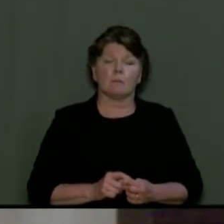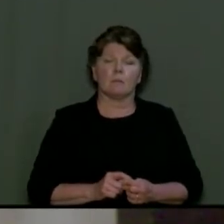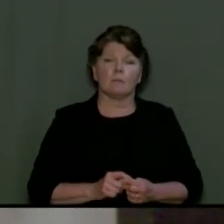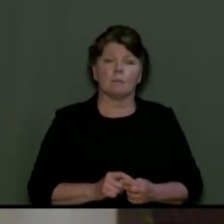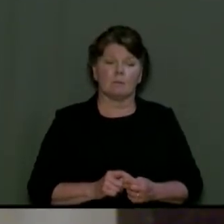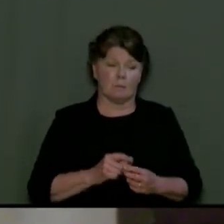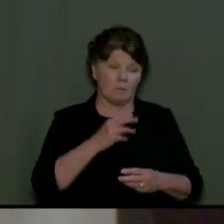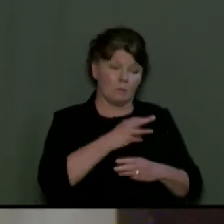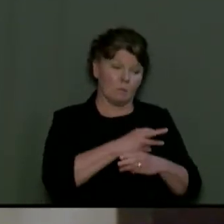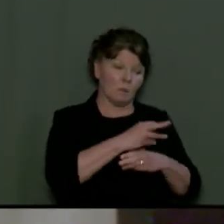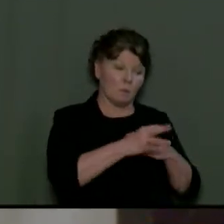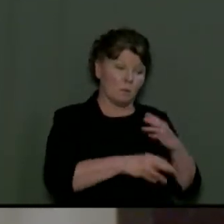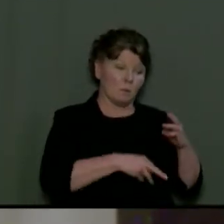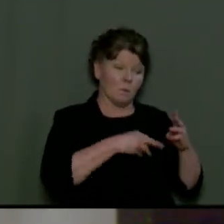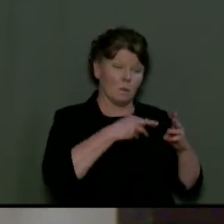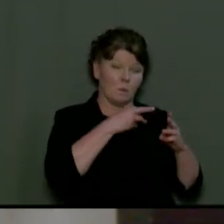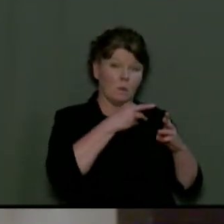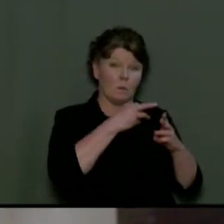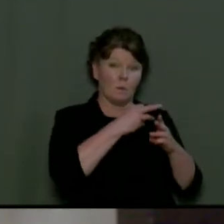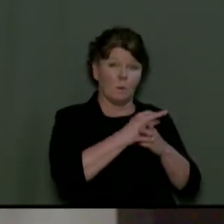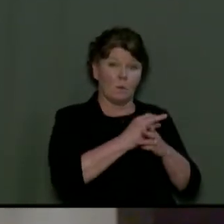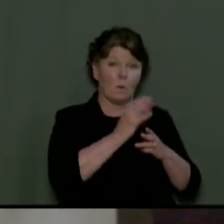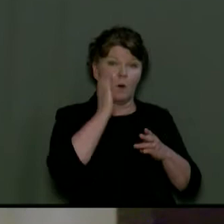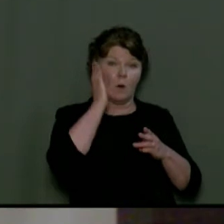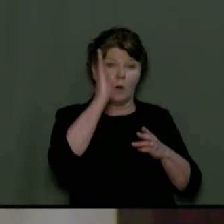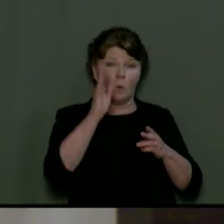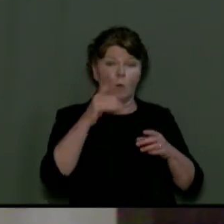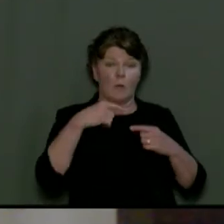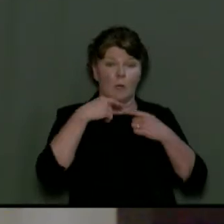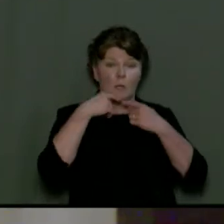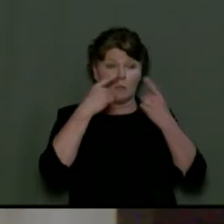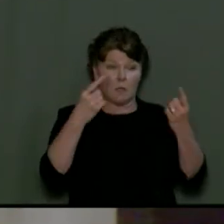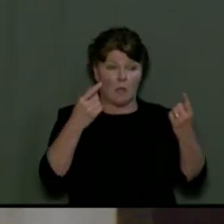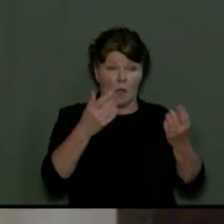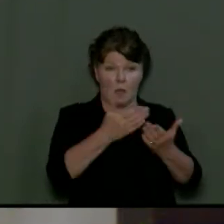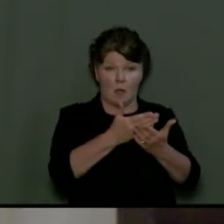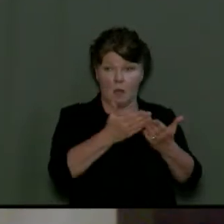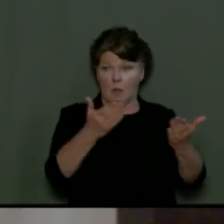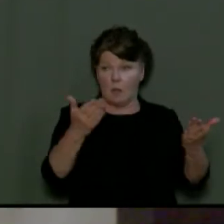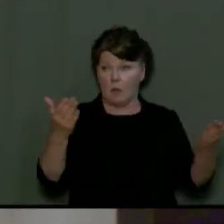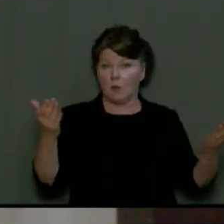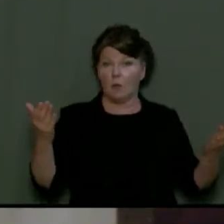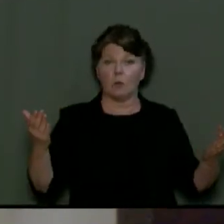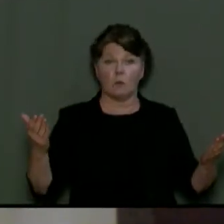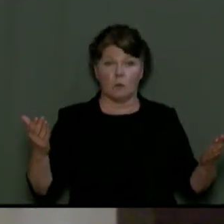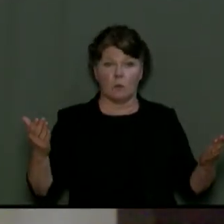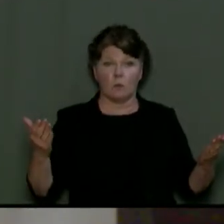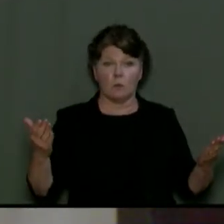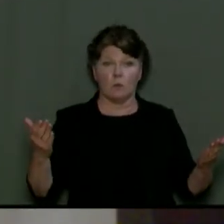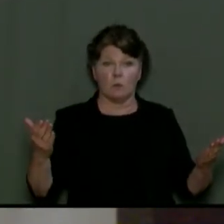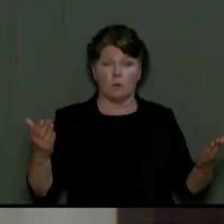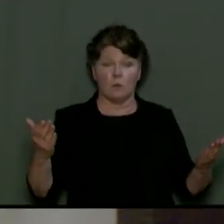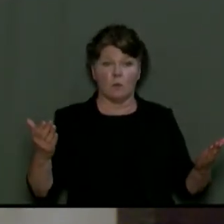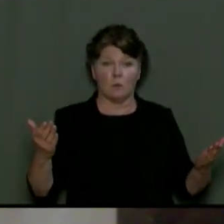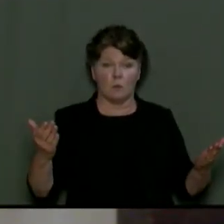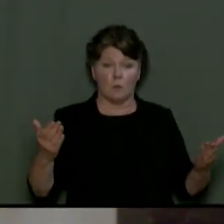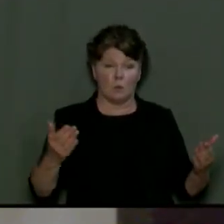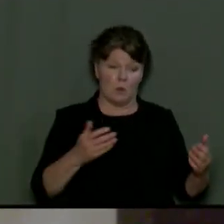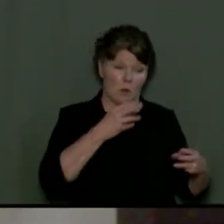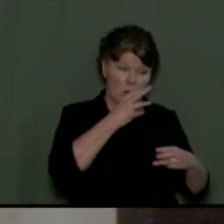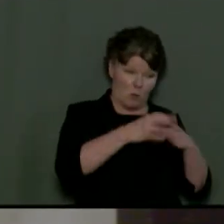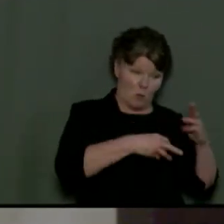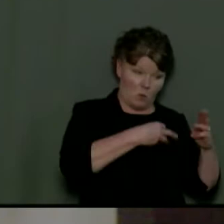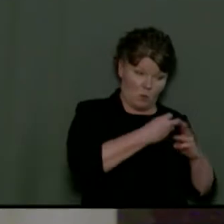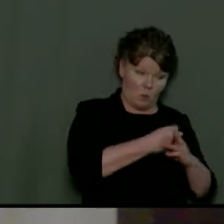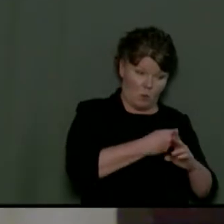The world is going to tell you that it's going to be me, the world,